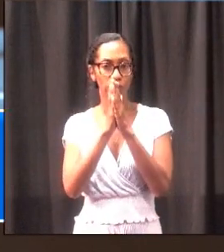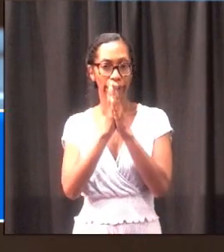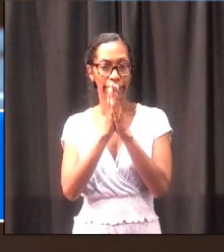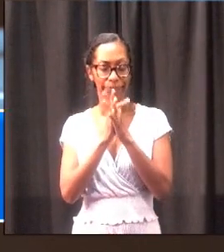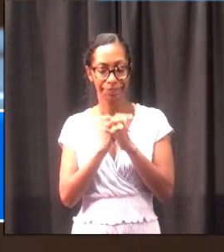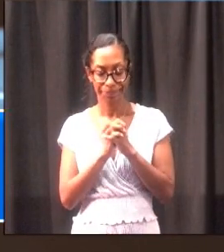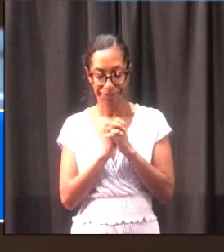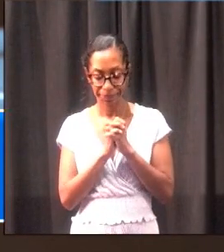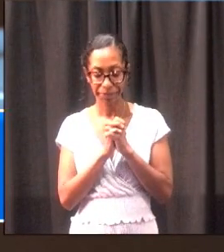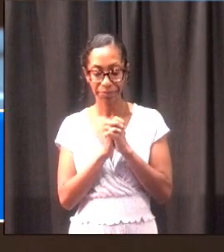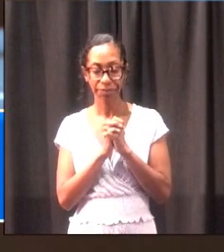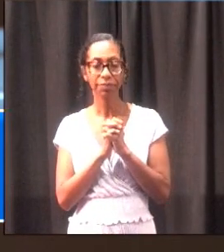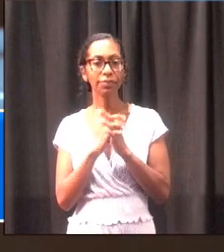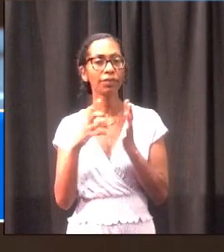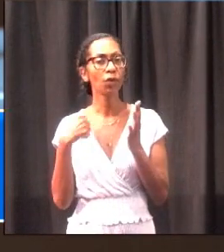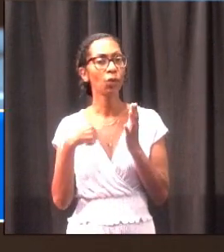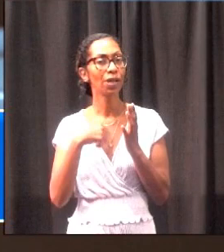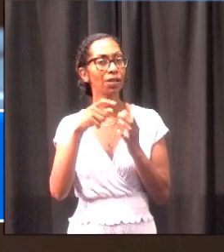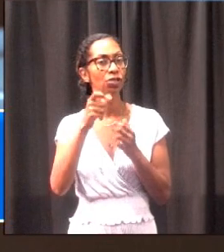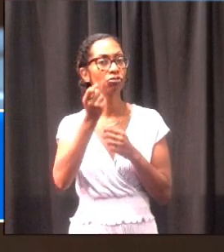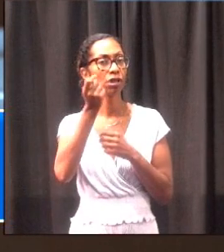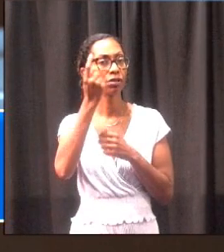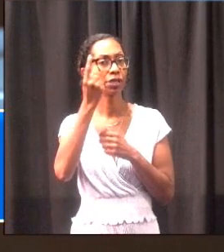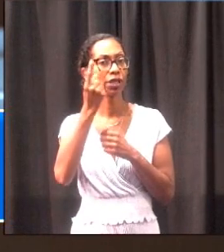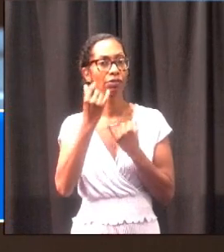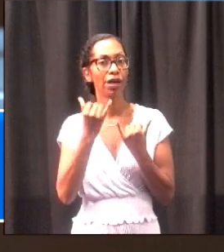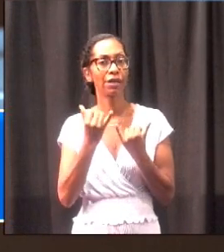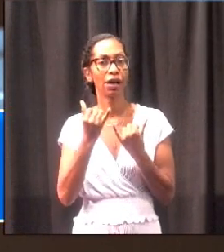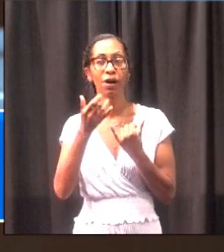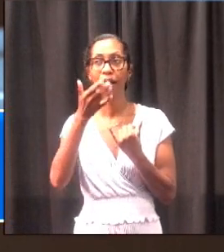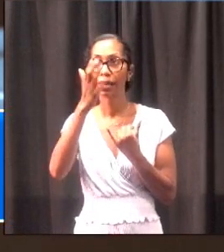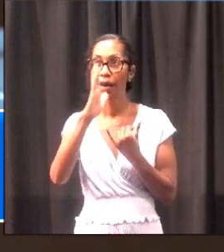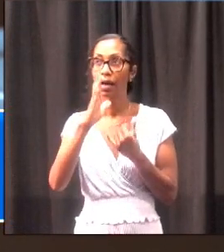Because that's what we need to understand in this season.